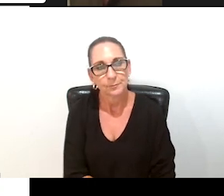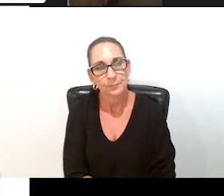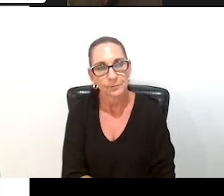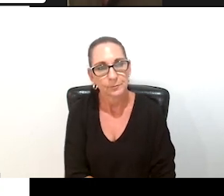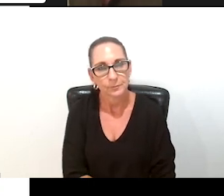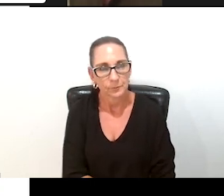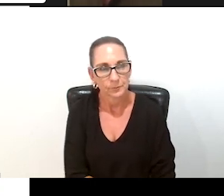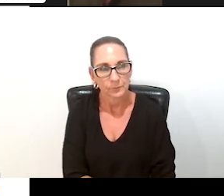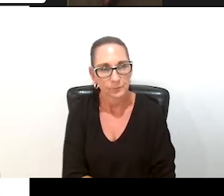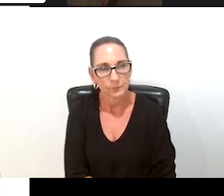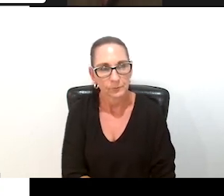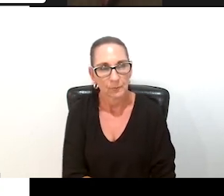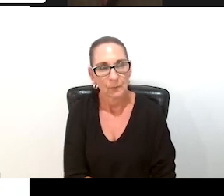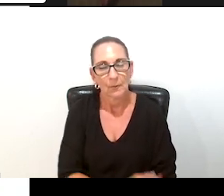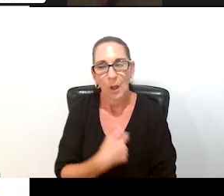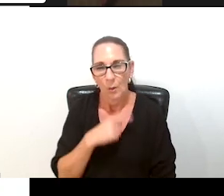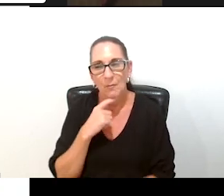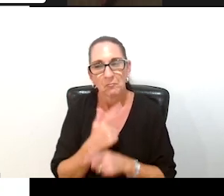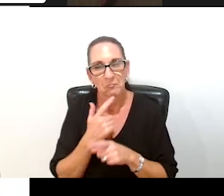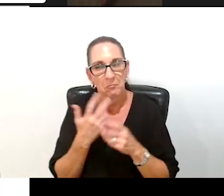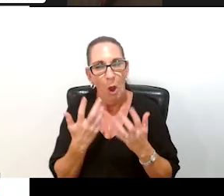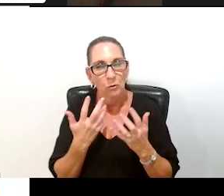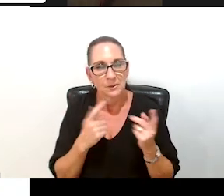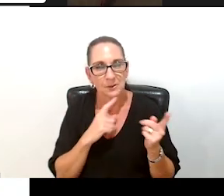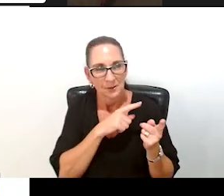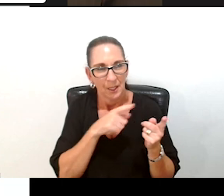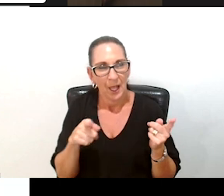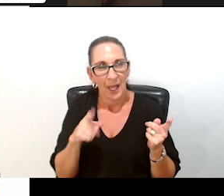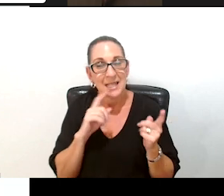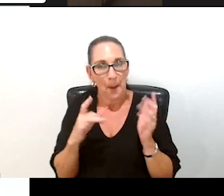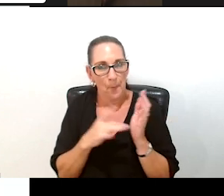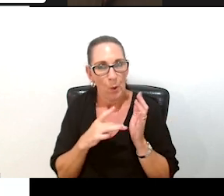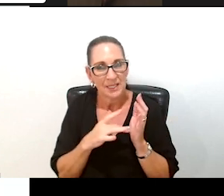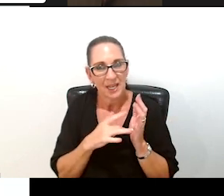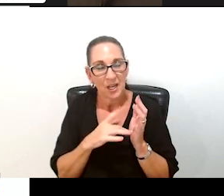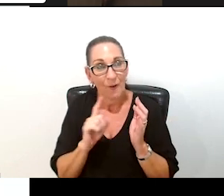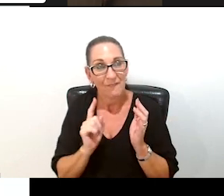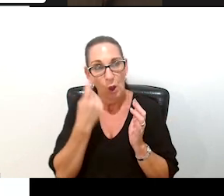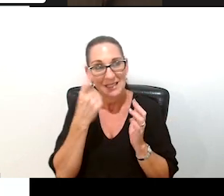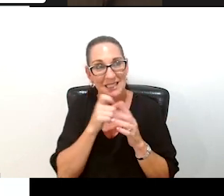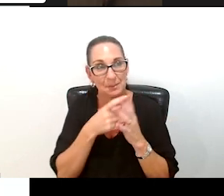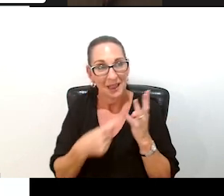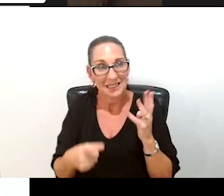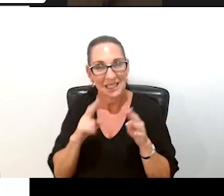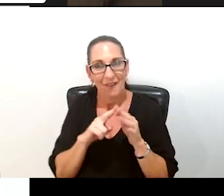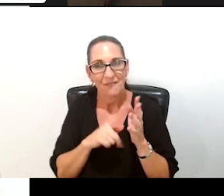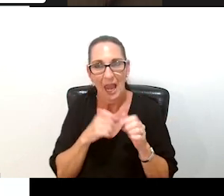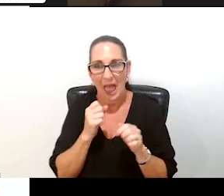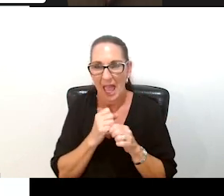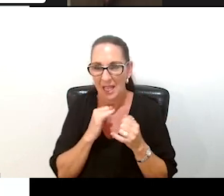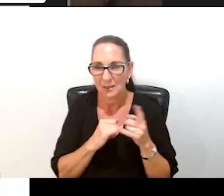said quite a bit about these, and I think the key point to note is that the first disability flags have been designed